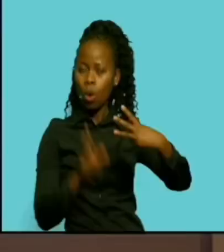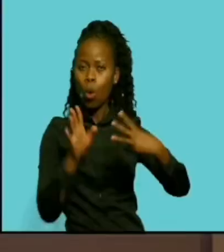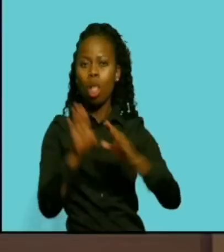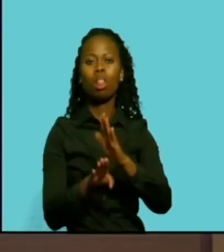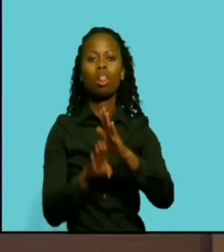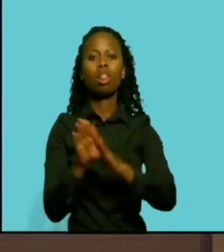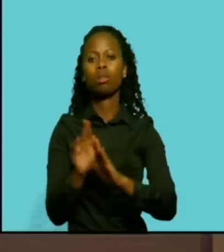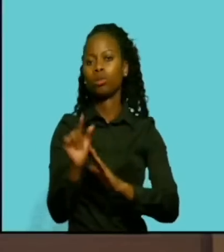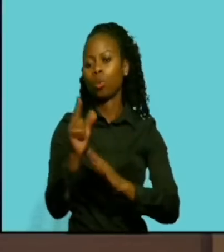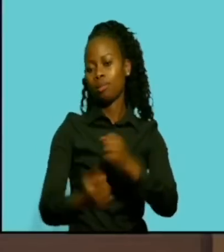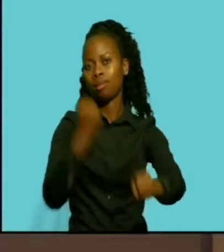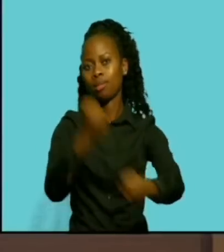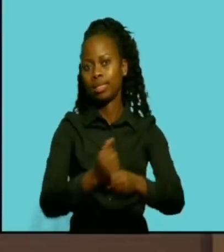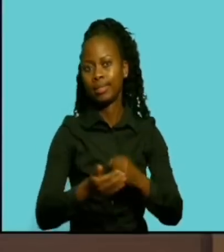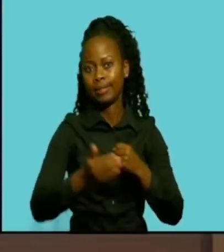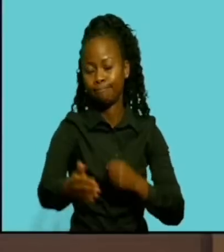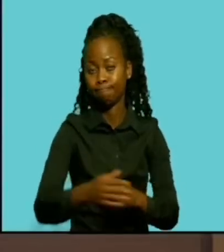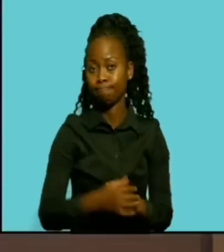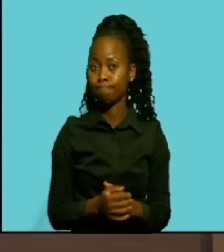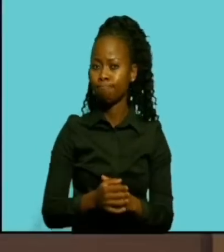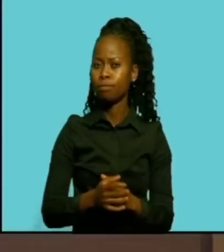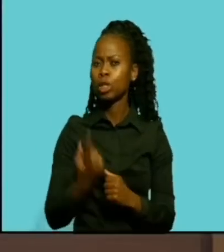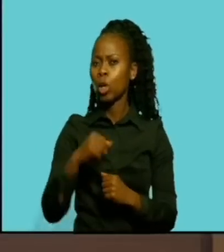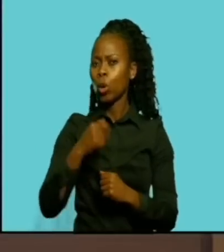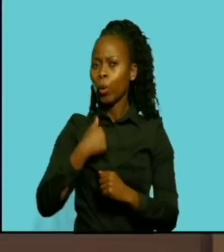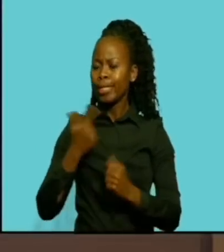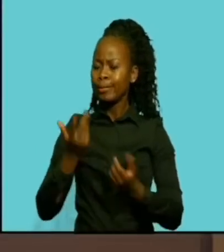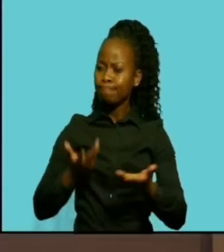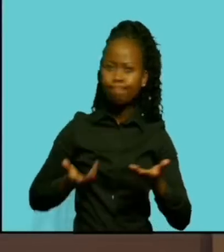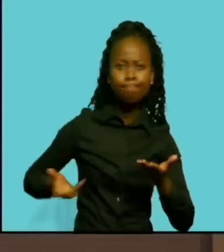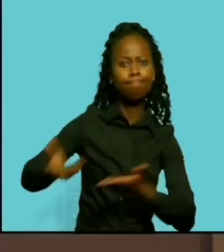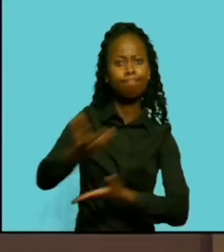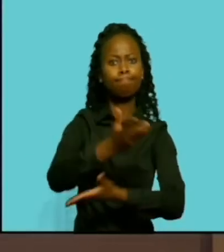Overall, and after revisions, the